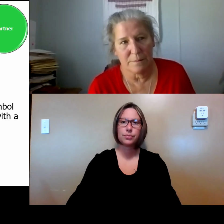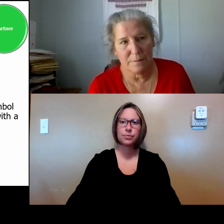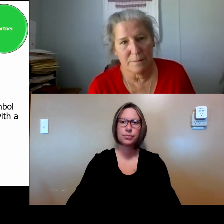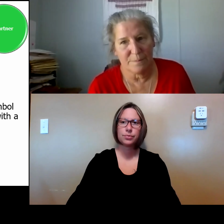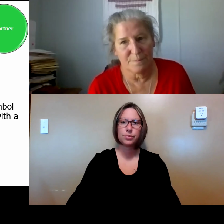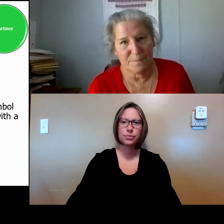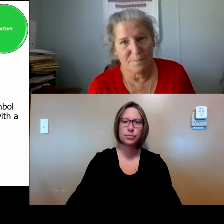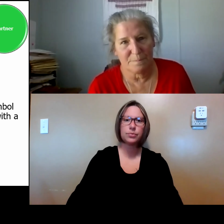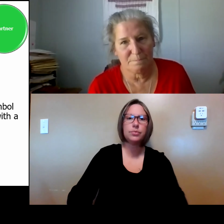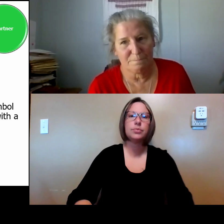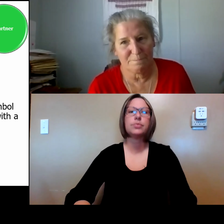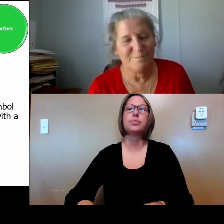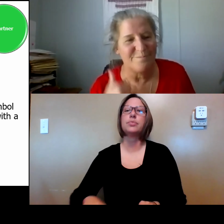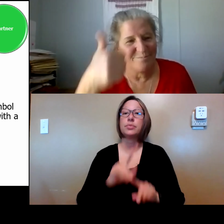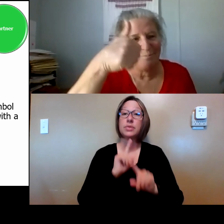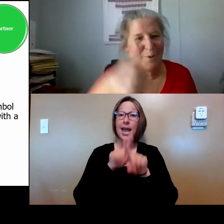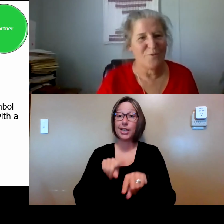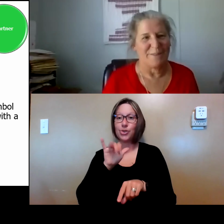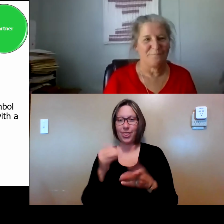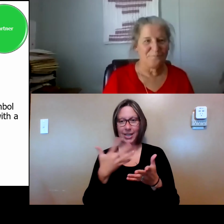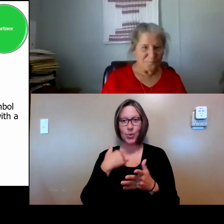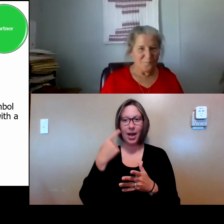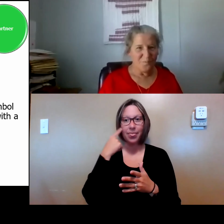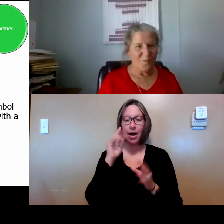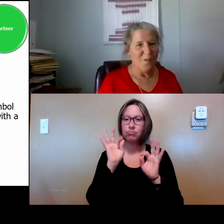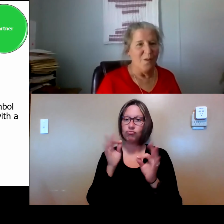That's what I thought. That makes sense. Perfect.